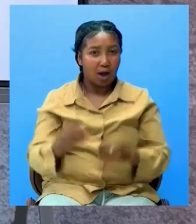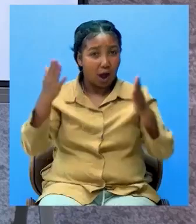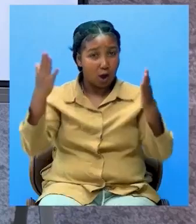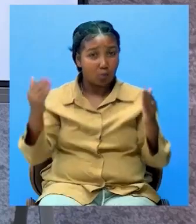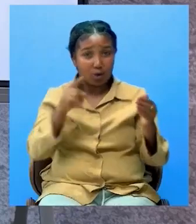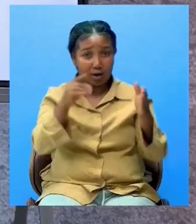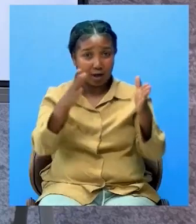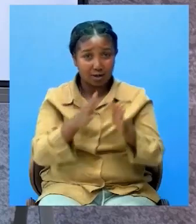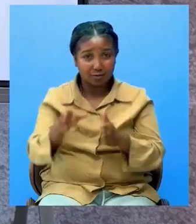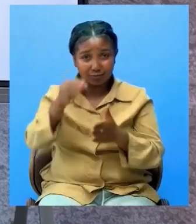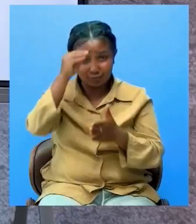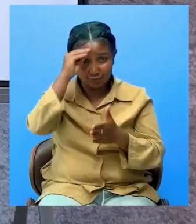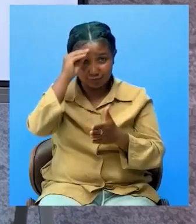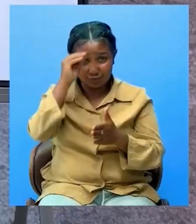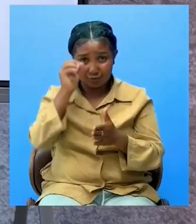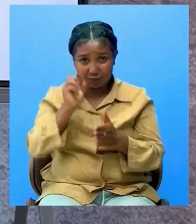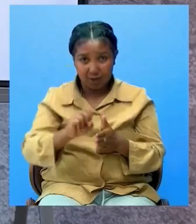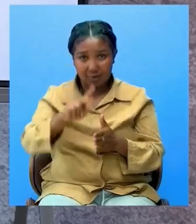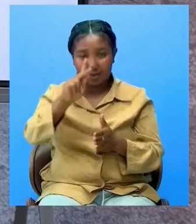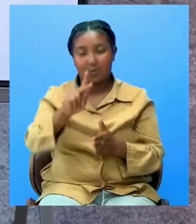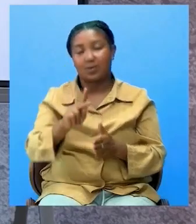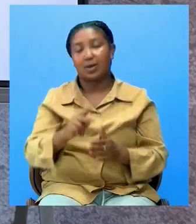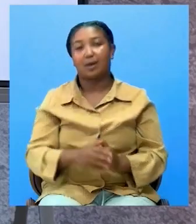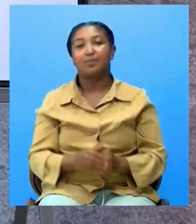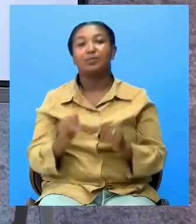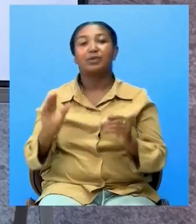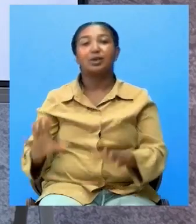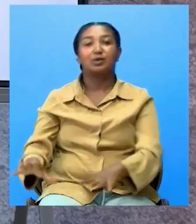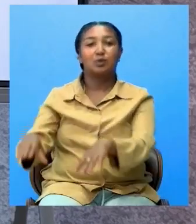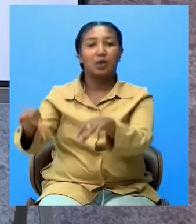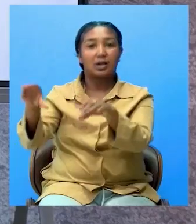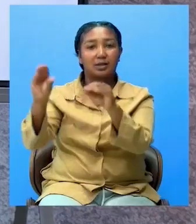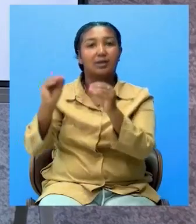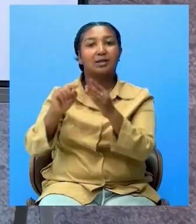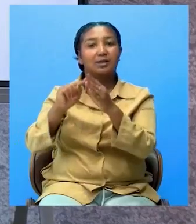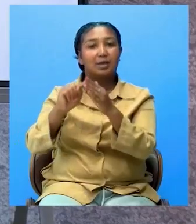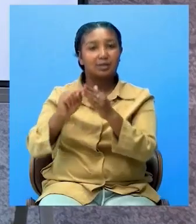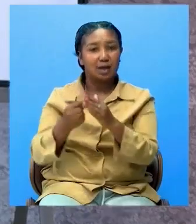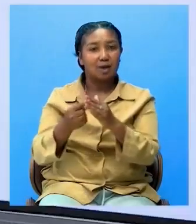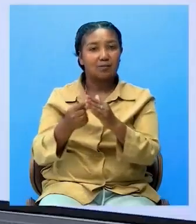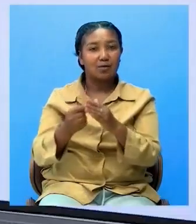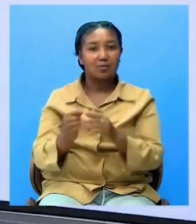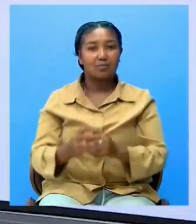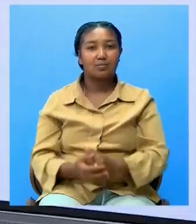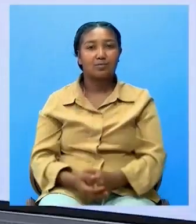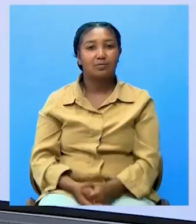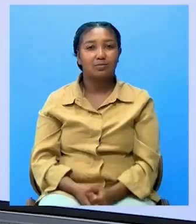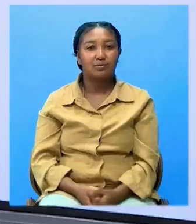you are ready, okay? Nice. Students, let's start from